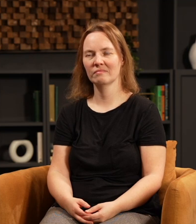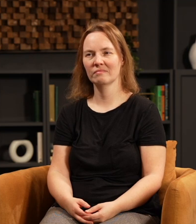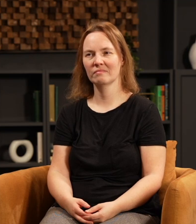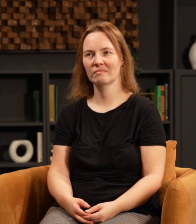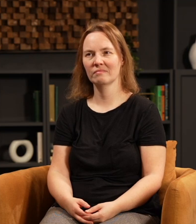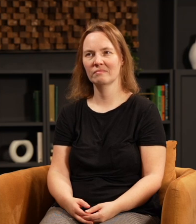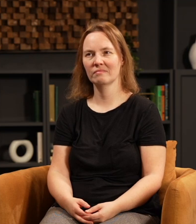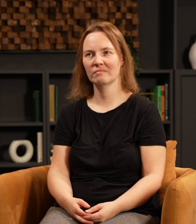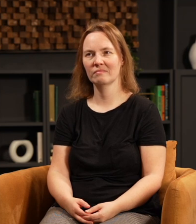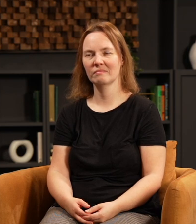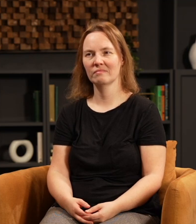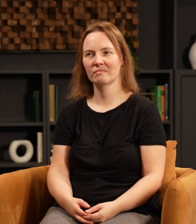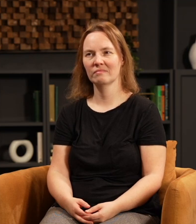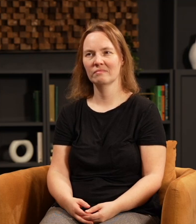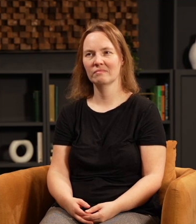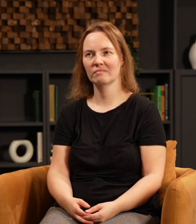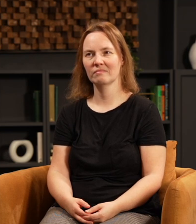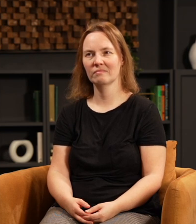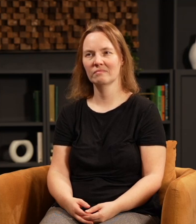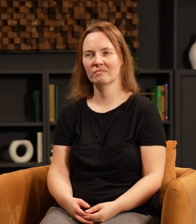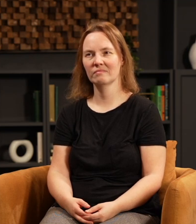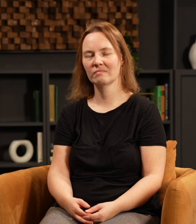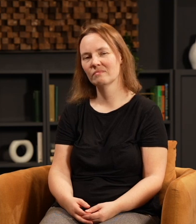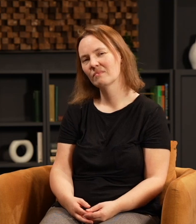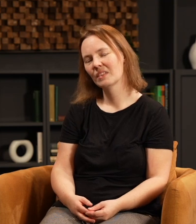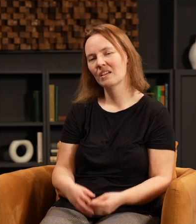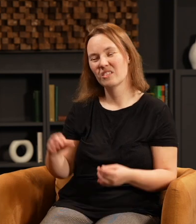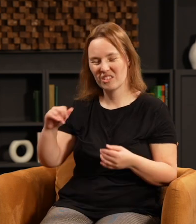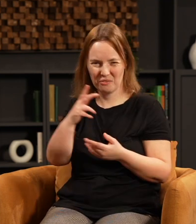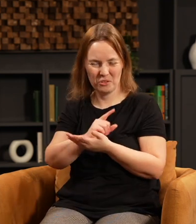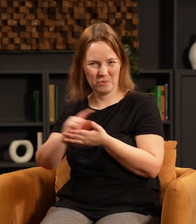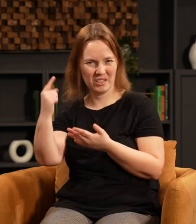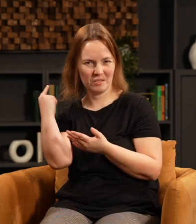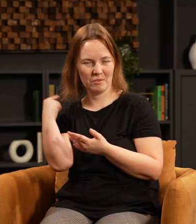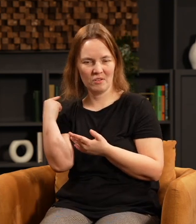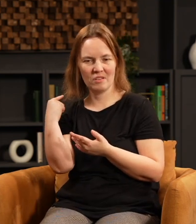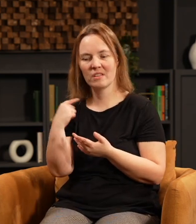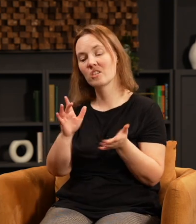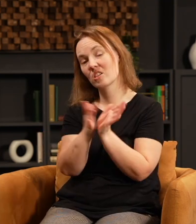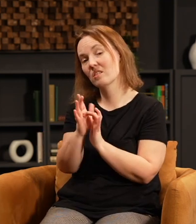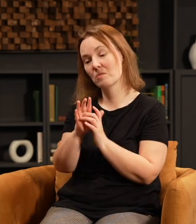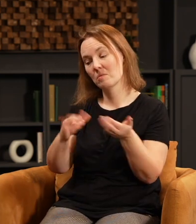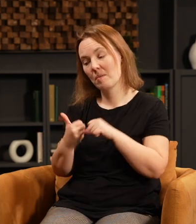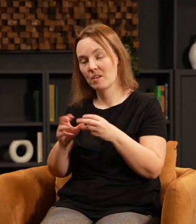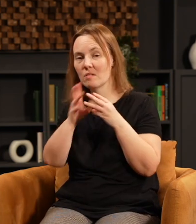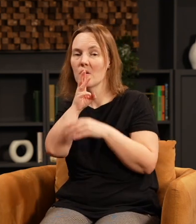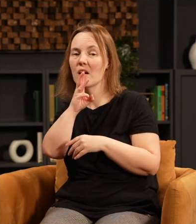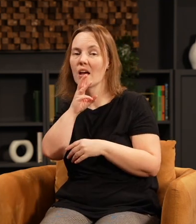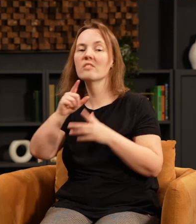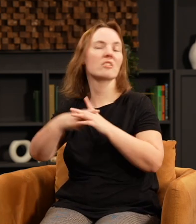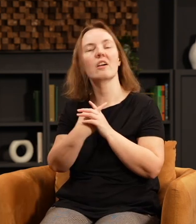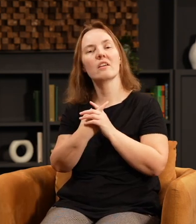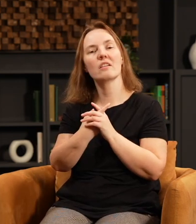a house of trade. You see, it was just a few weeks before that Jesus was baptized in water and officially began his ministry. And